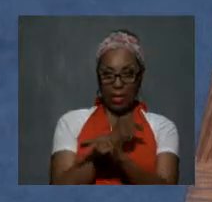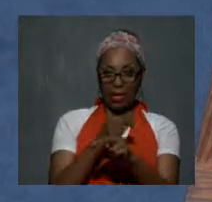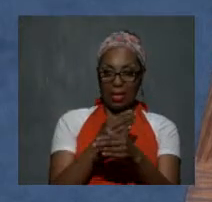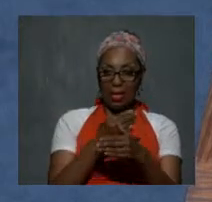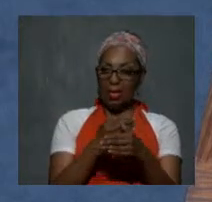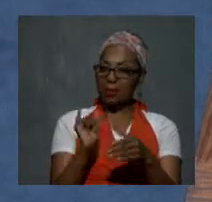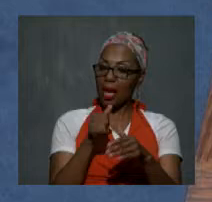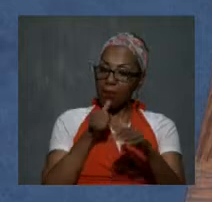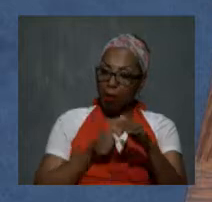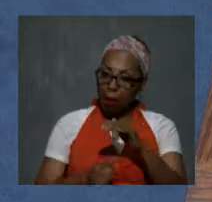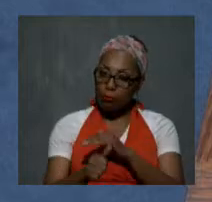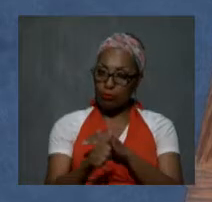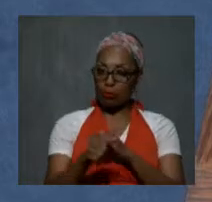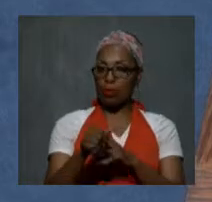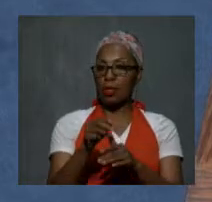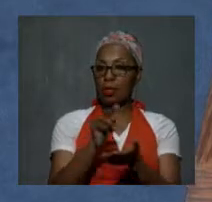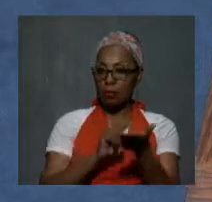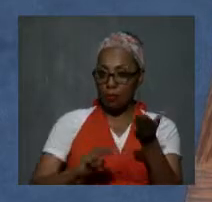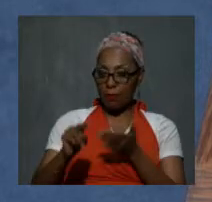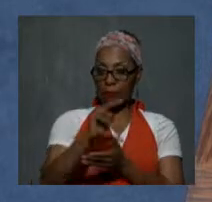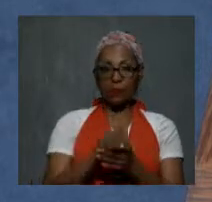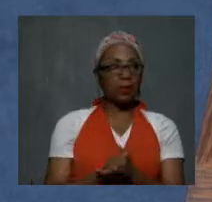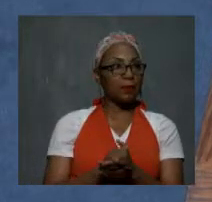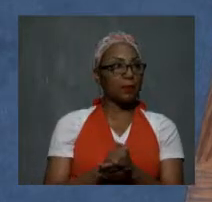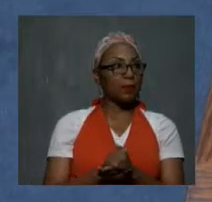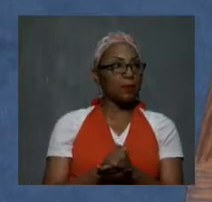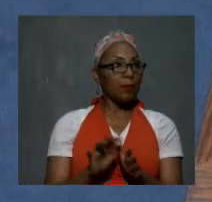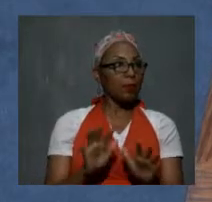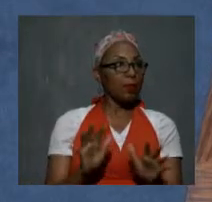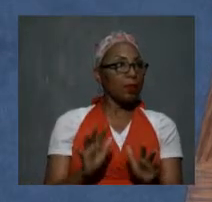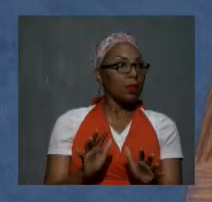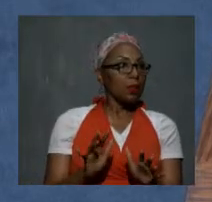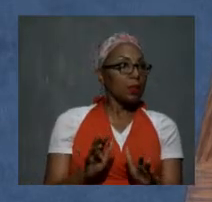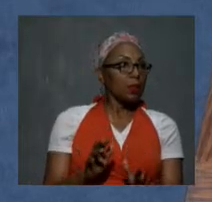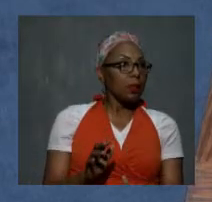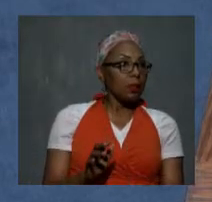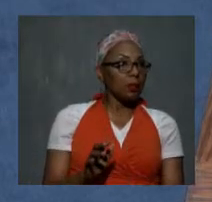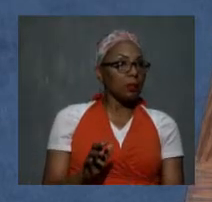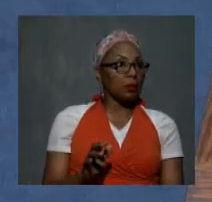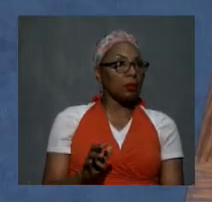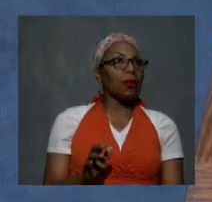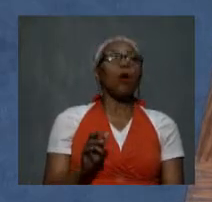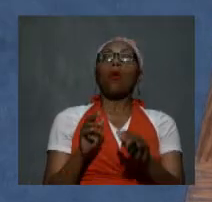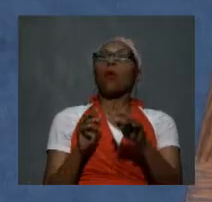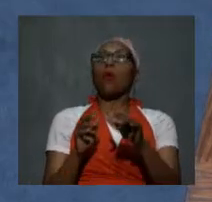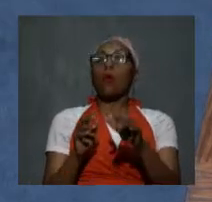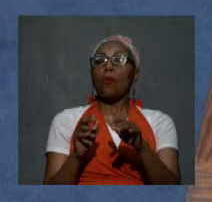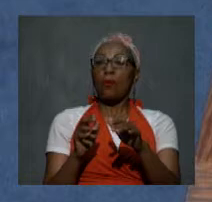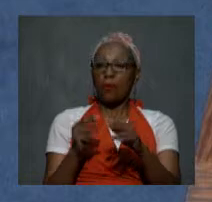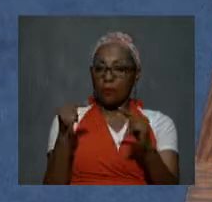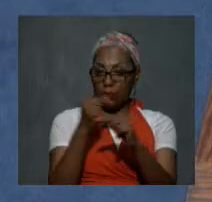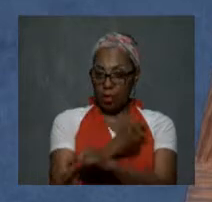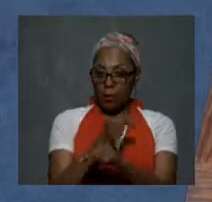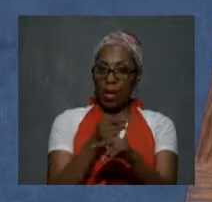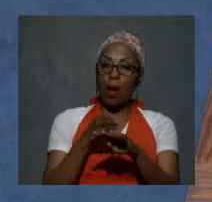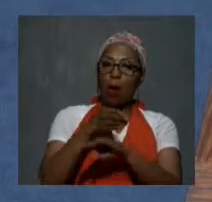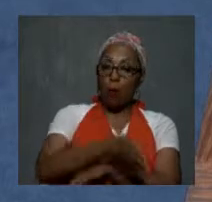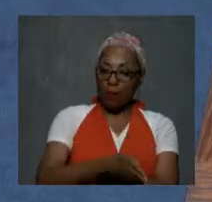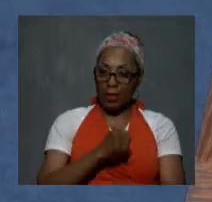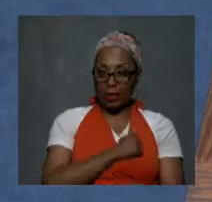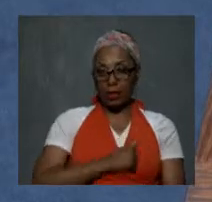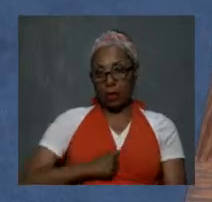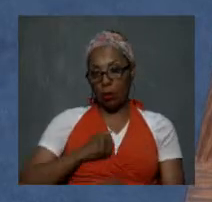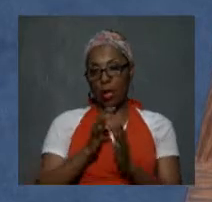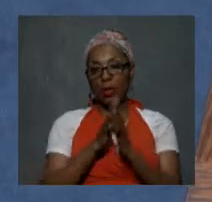under University there, under. Freeway goes over, sorry, okay. Anyway, so there's a whole